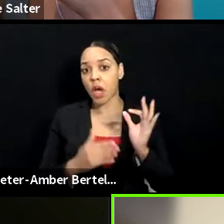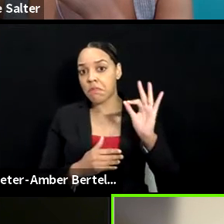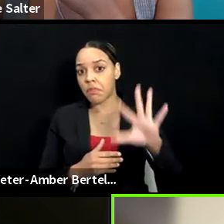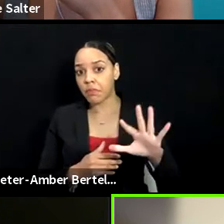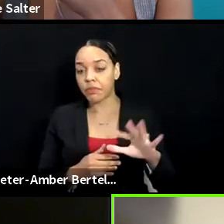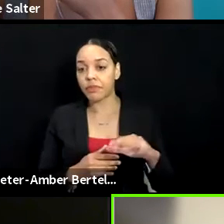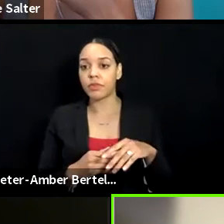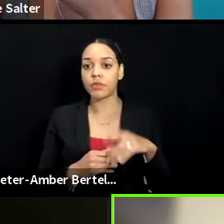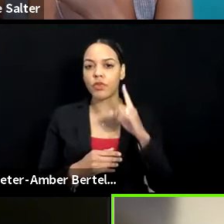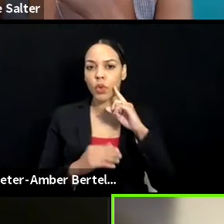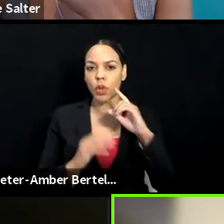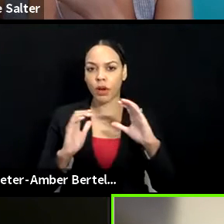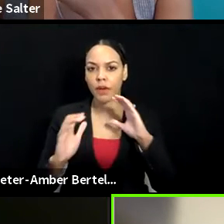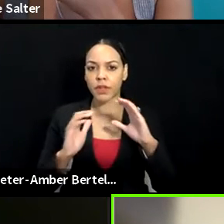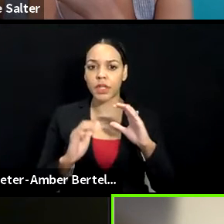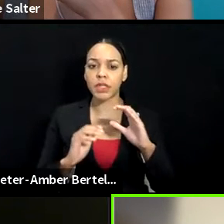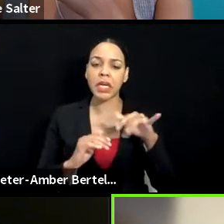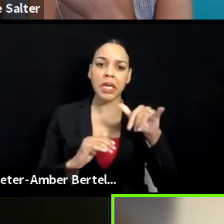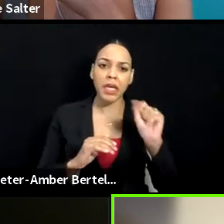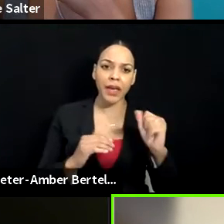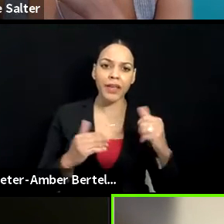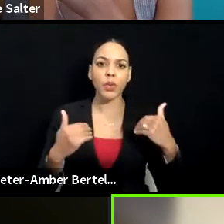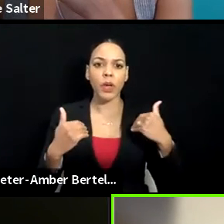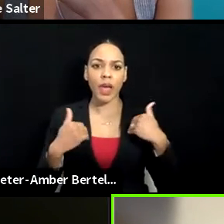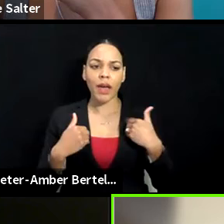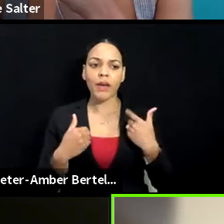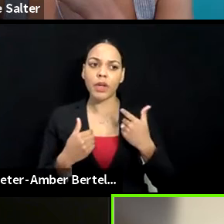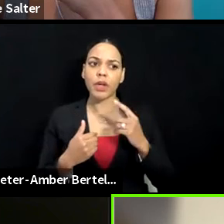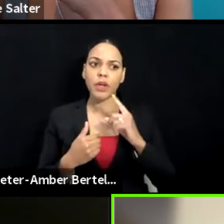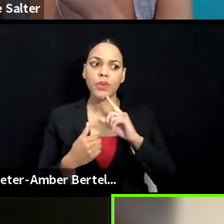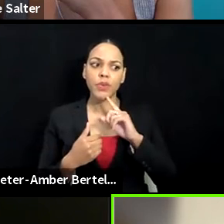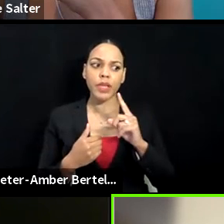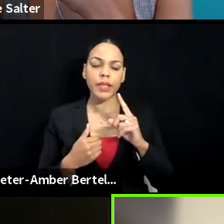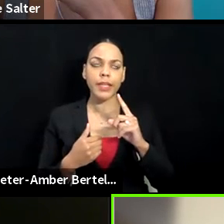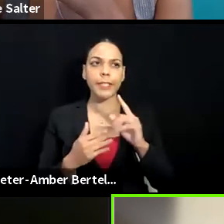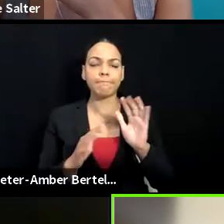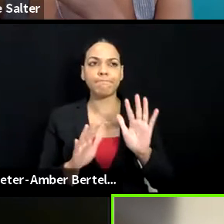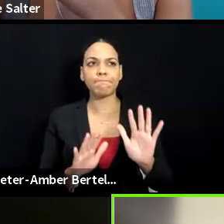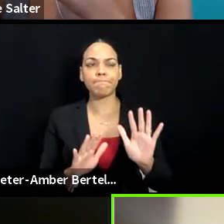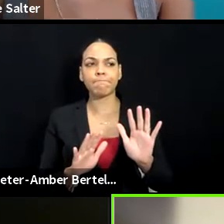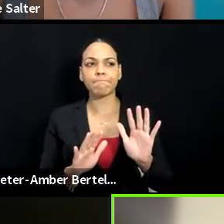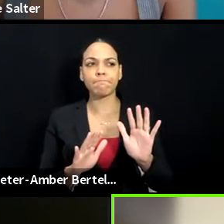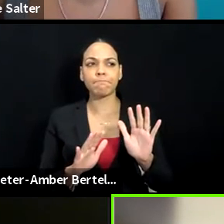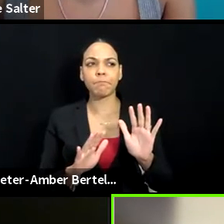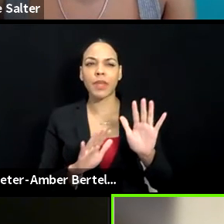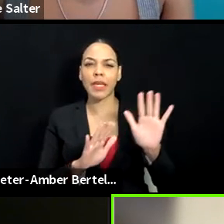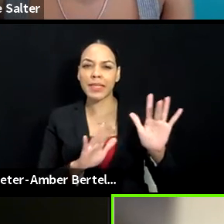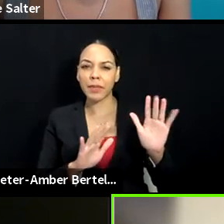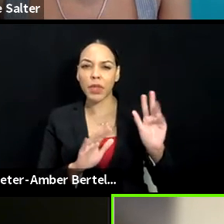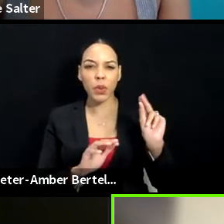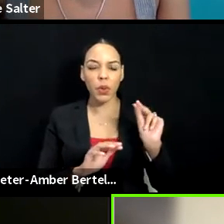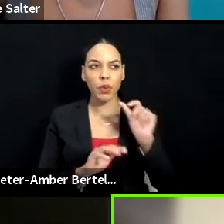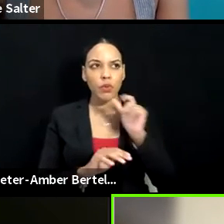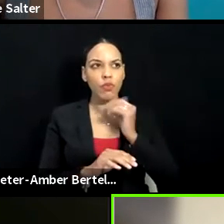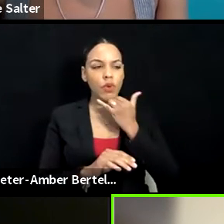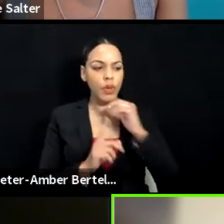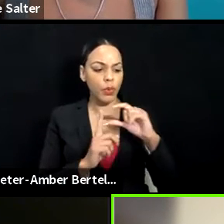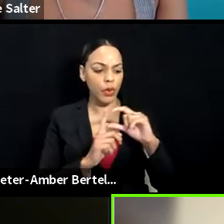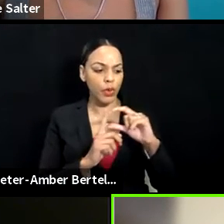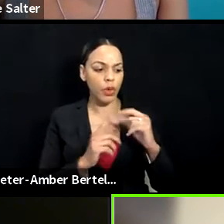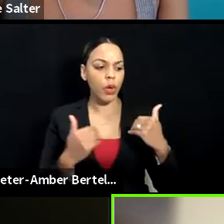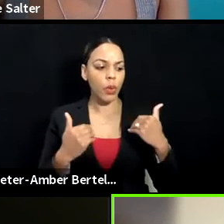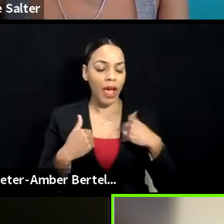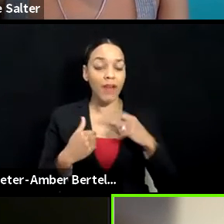that, yes, we do have a really sympathetic administration, not sympathetic, that doesn't sound quite right, enthusiastic administration for